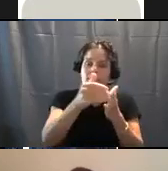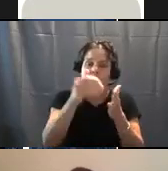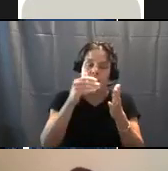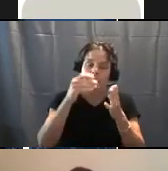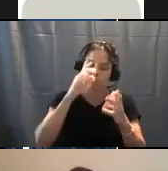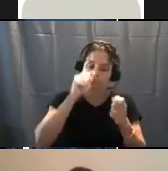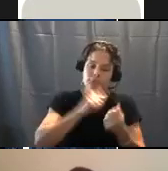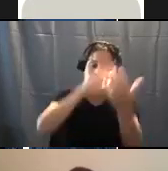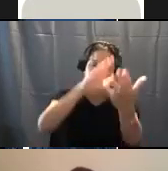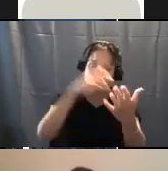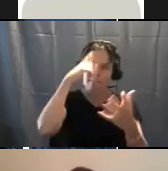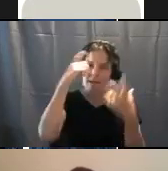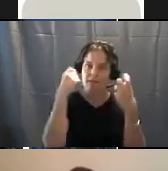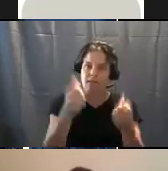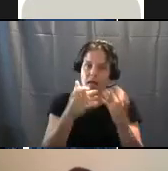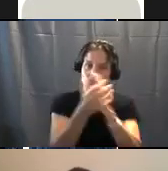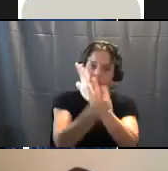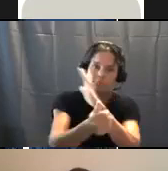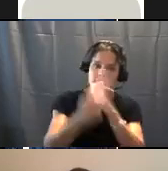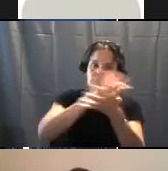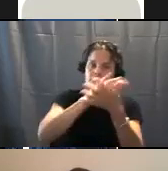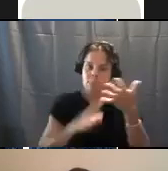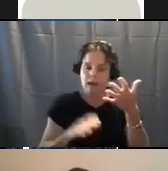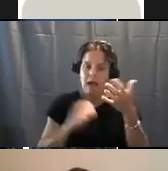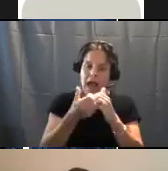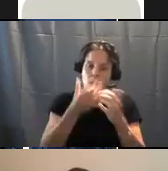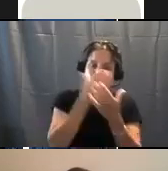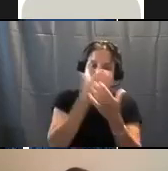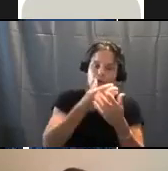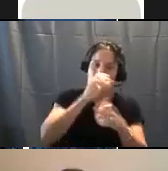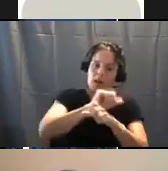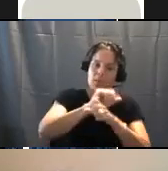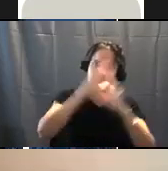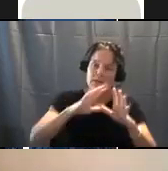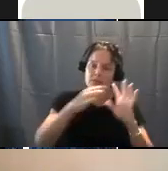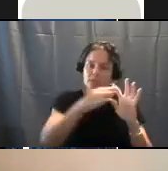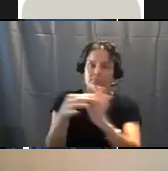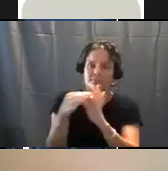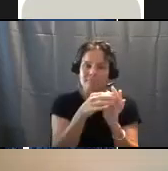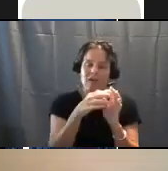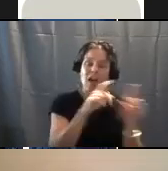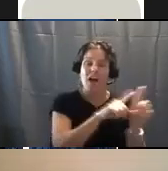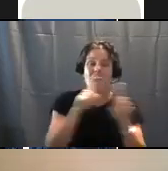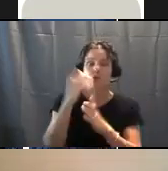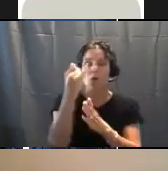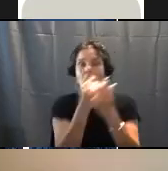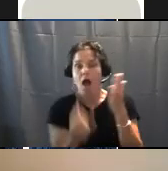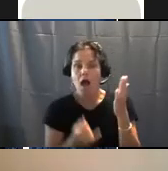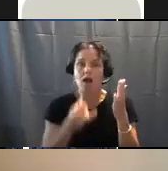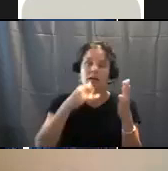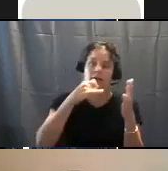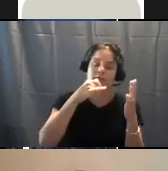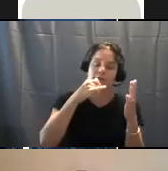techniques. Martin enjoys a good hike, but can also be found creating art and cooking healthy meals for his partner,